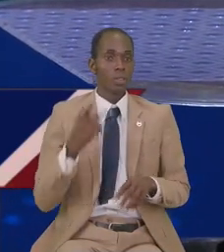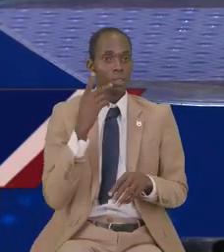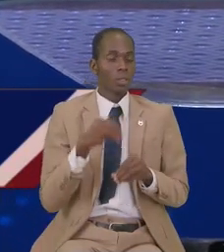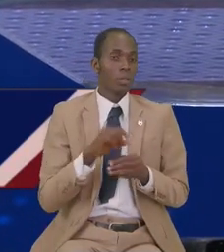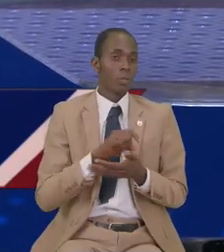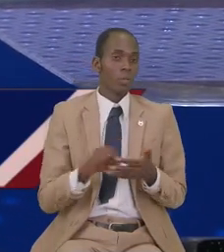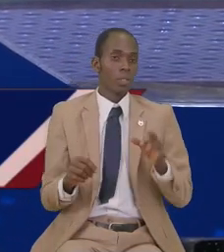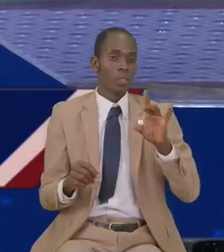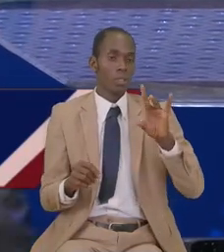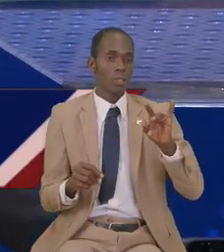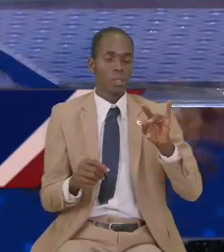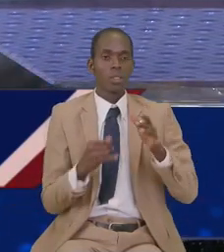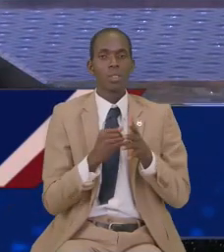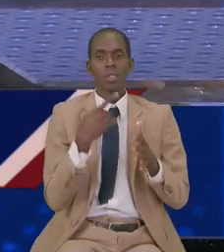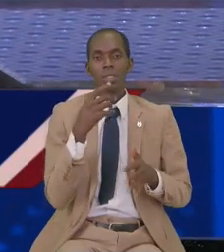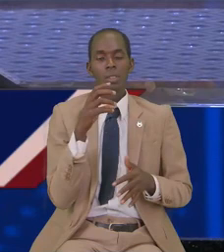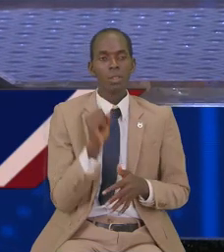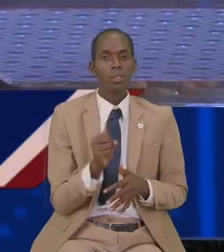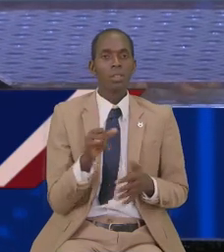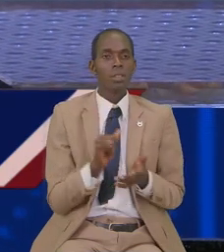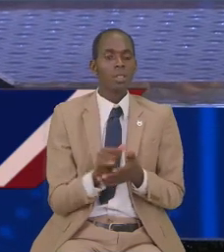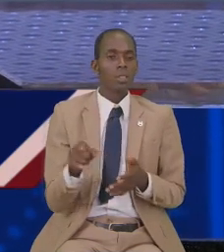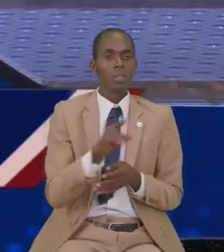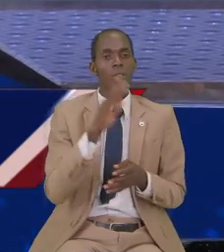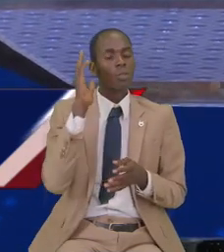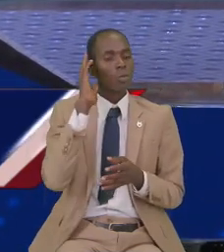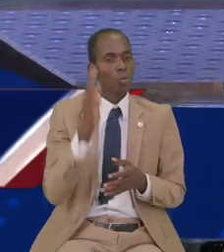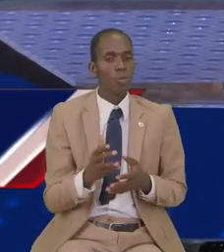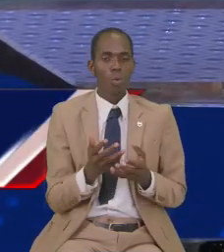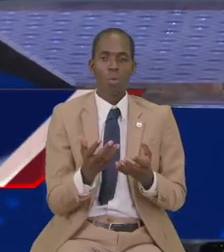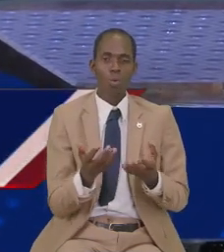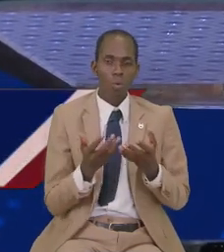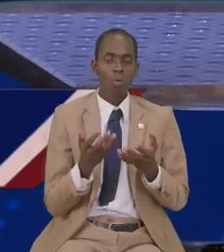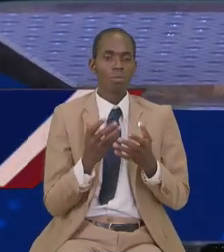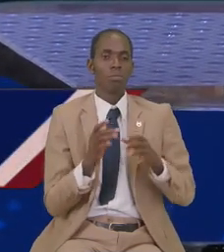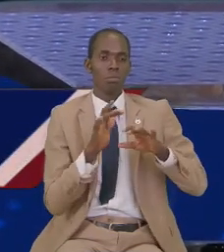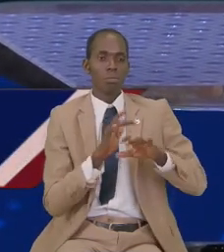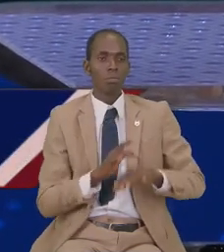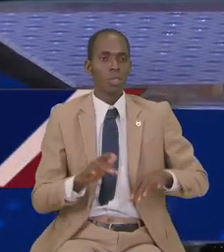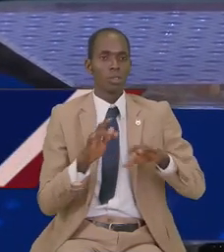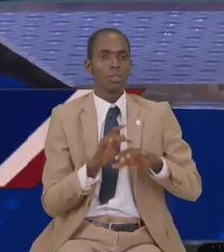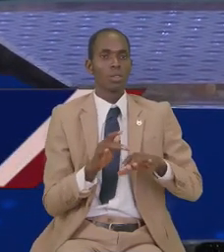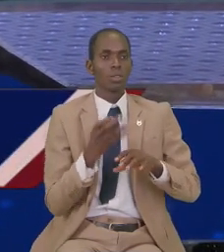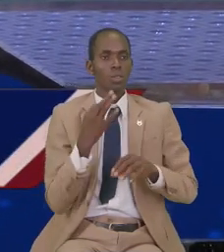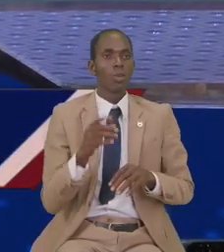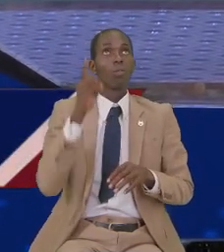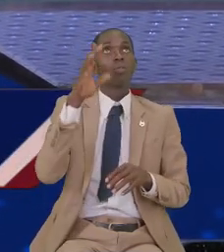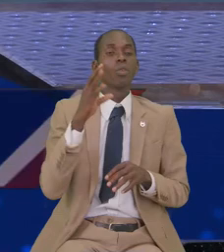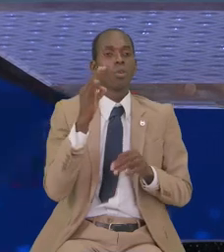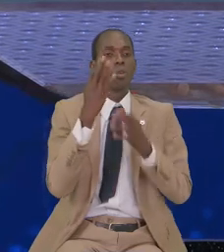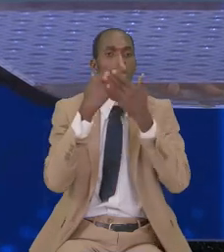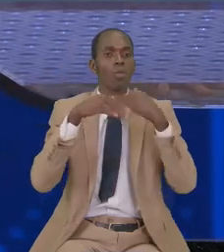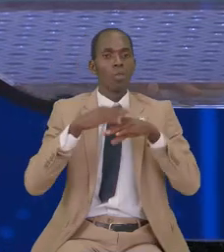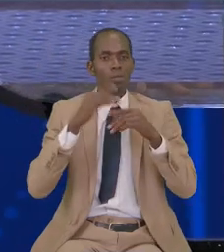verse 18, it says that they would desire mercies of the Lord of heaven concerning